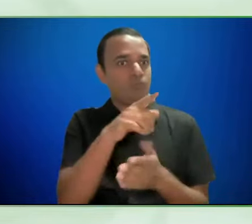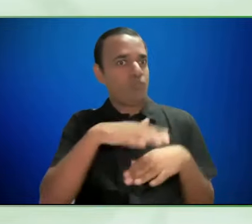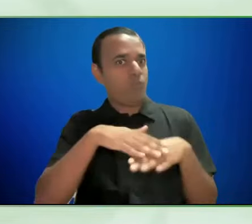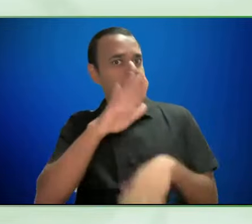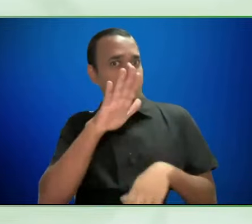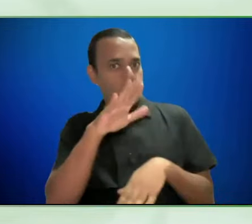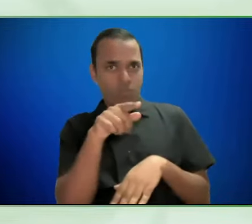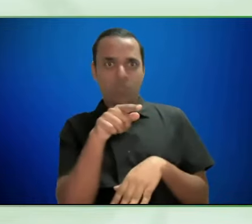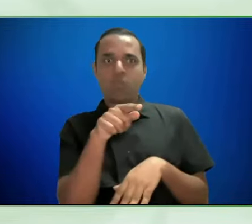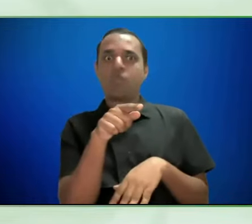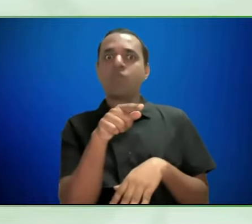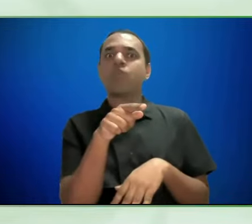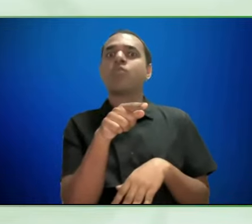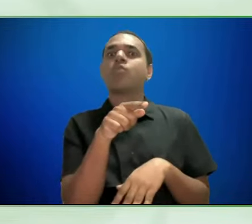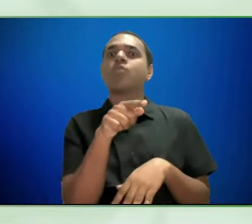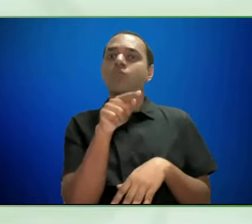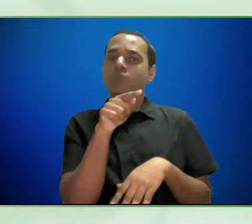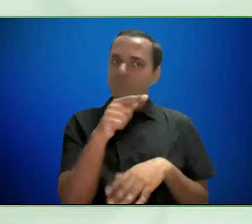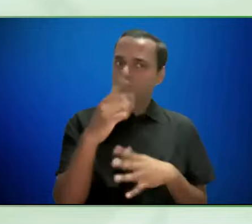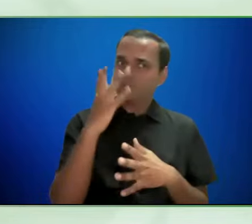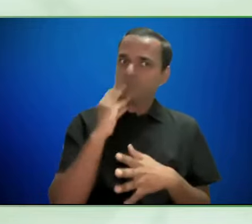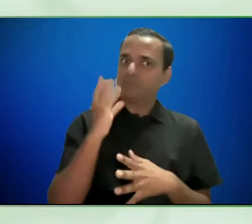enterprise developed. Perhaps you could tell.